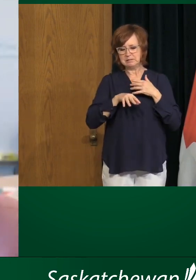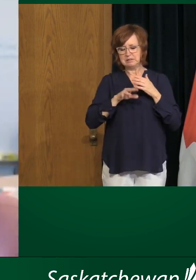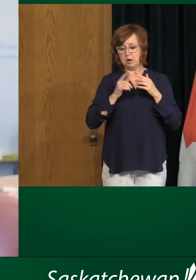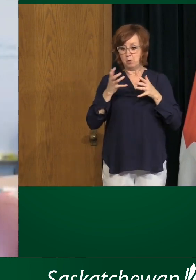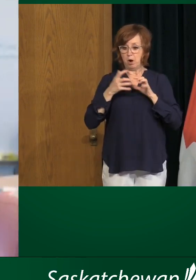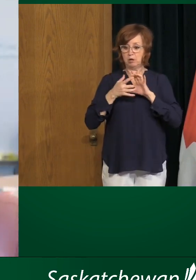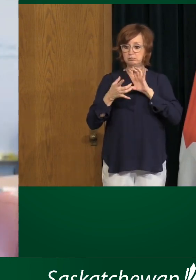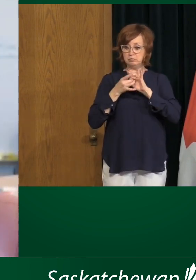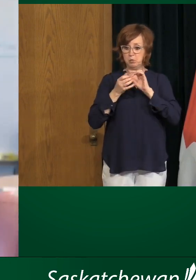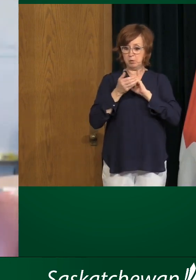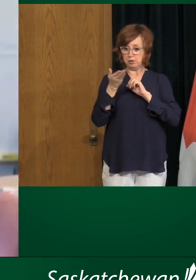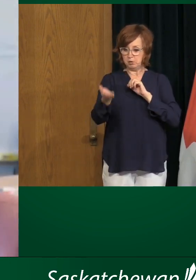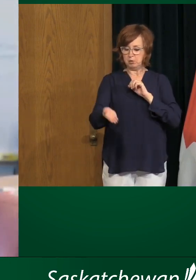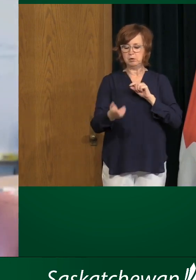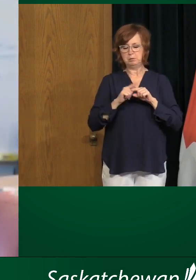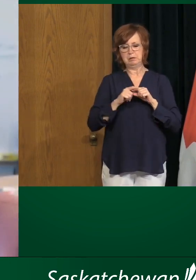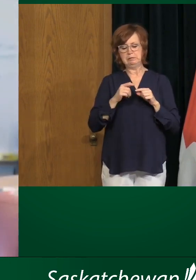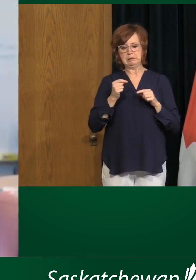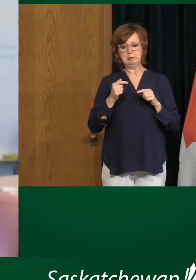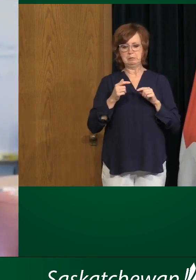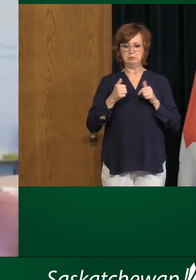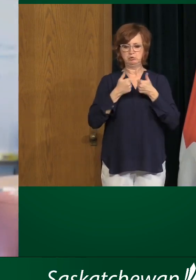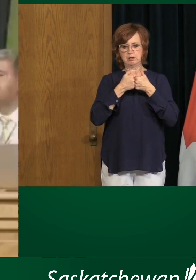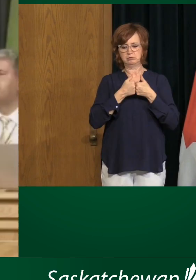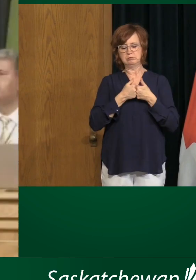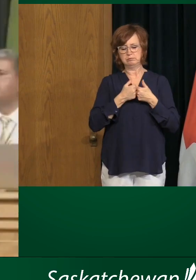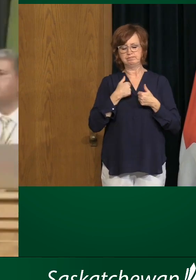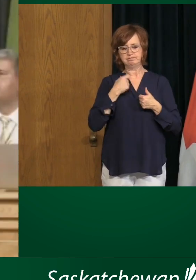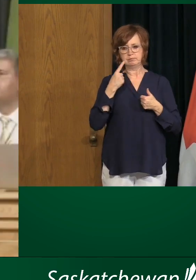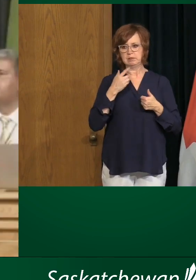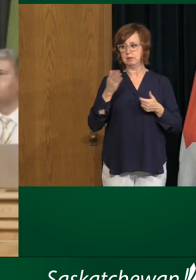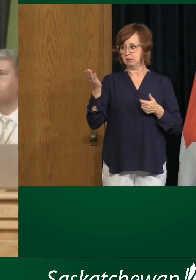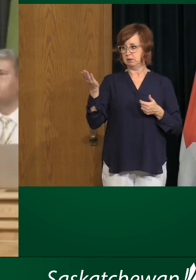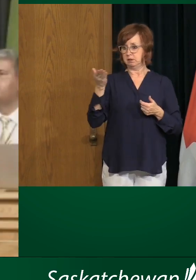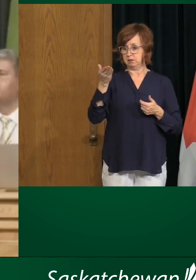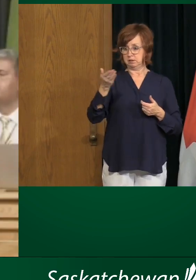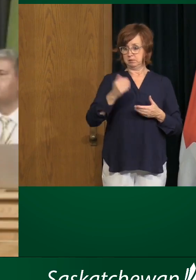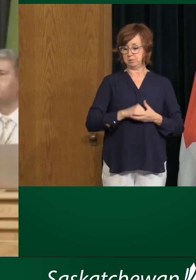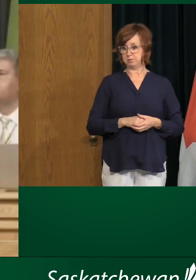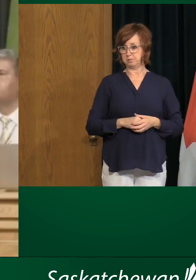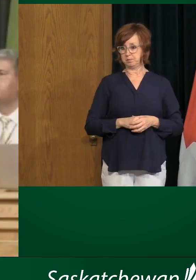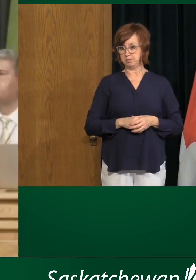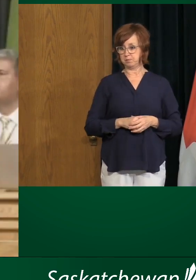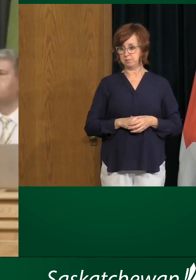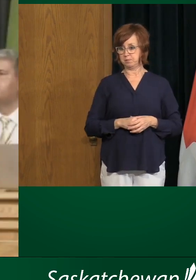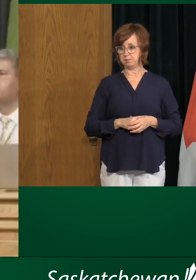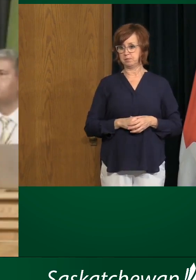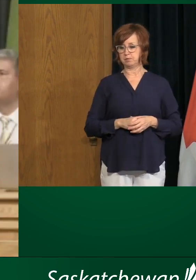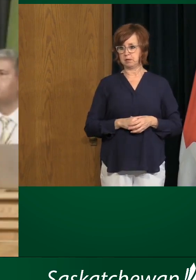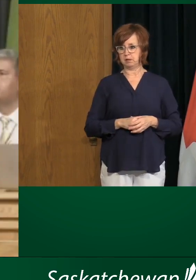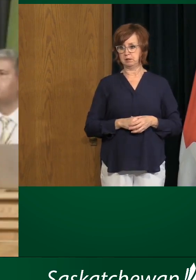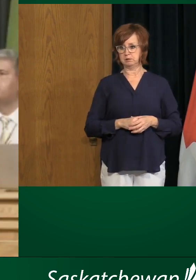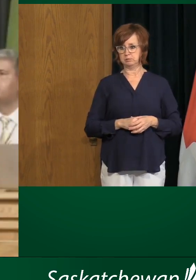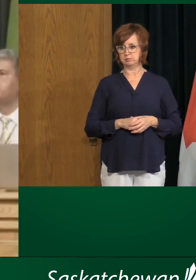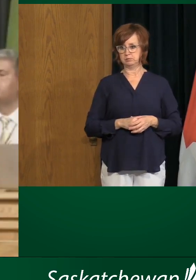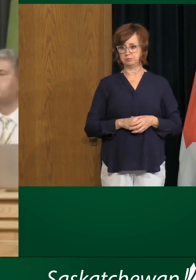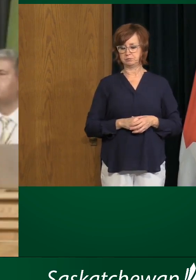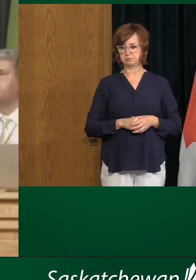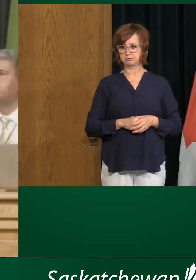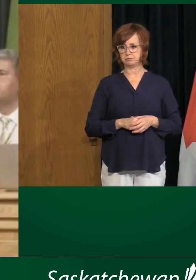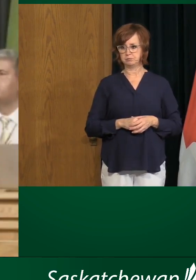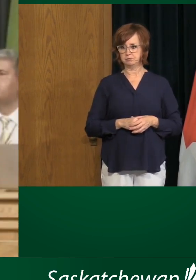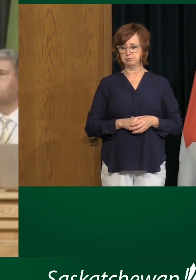have. Is there a follow-up? So you kind of suggested that this may be